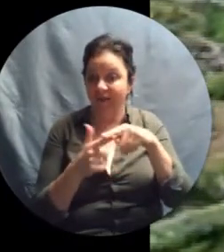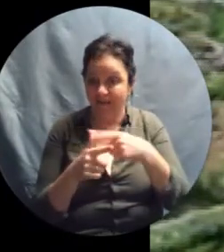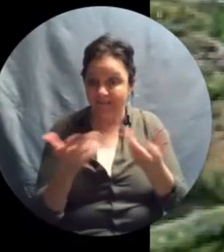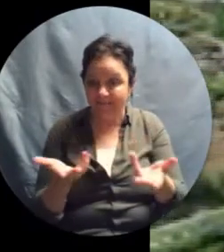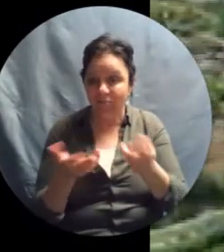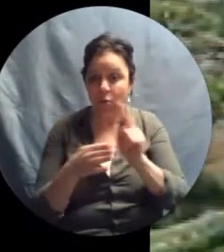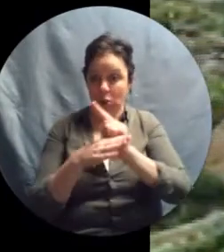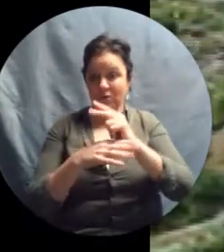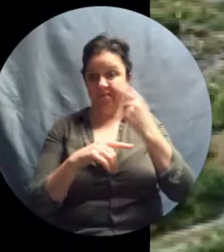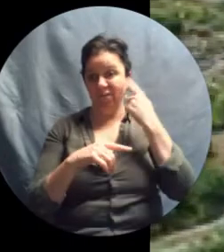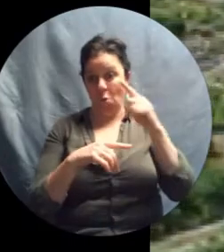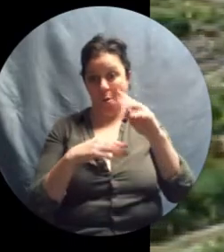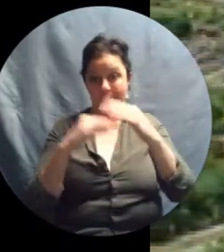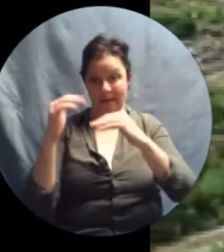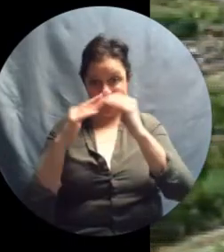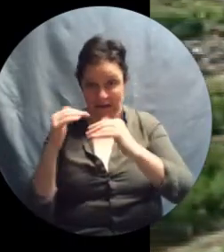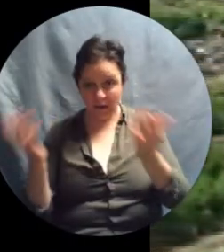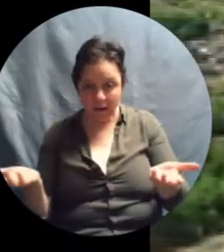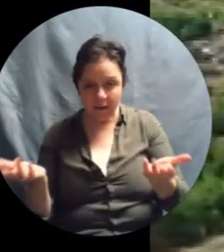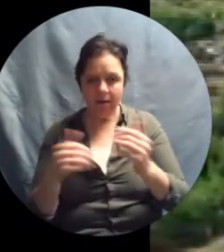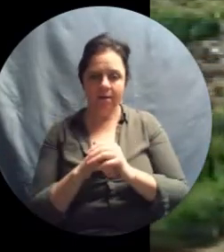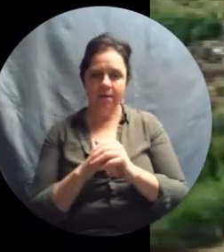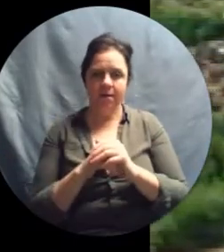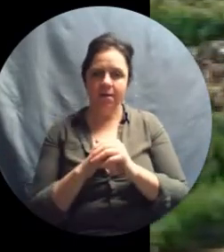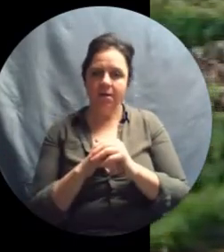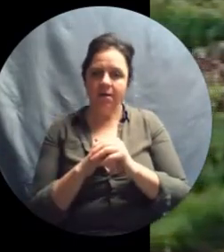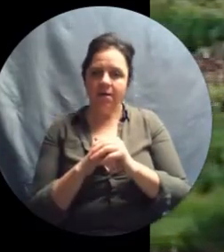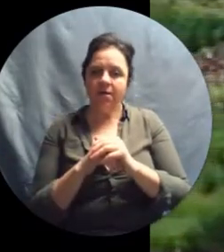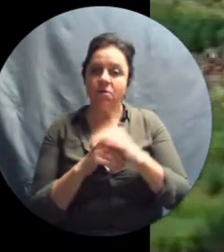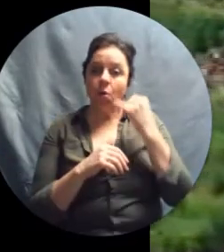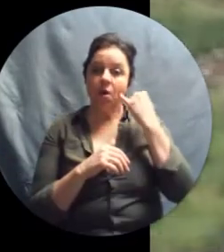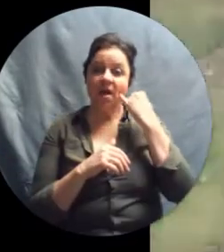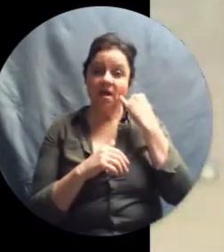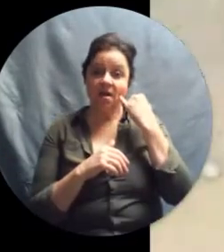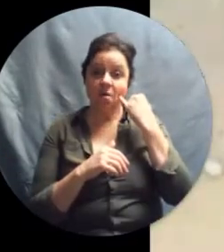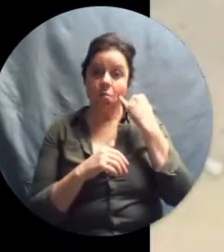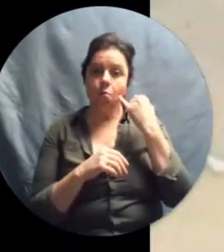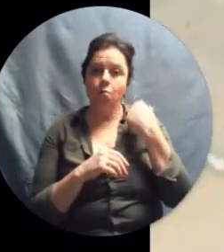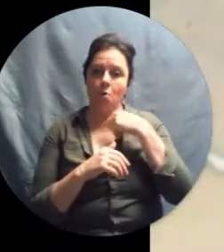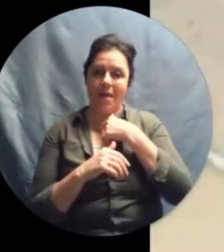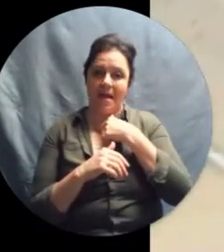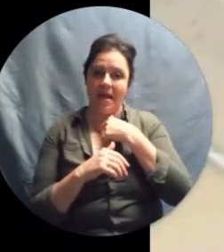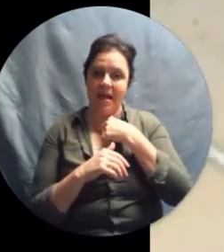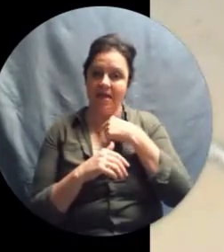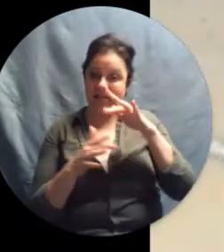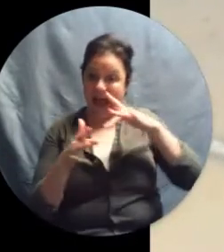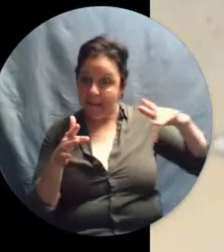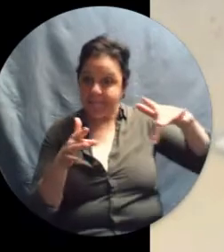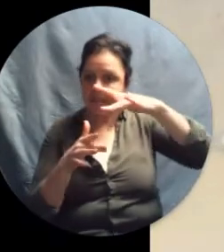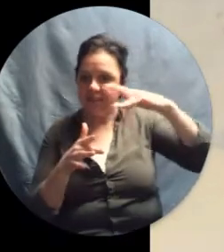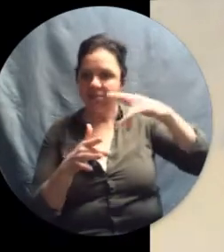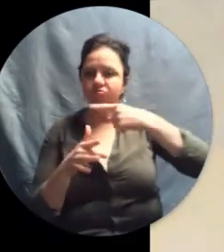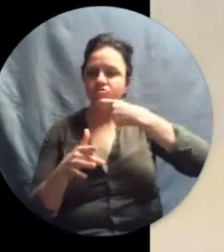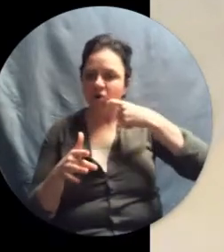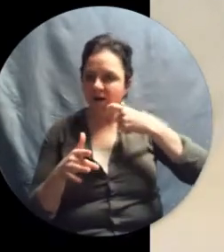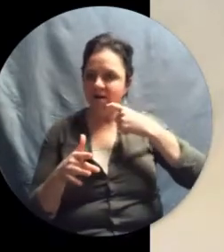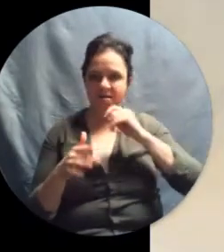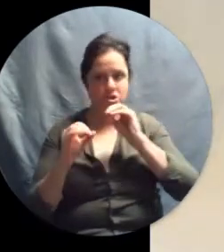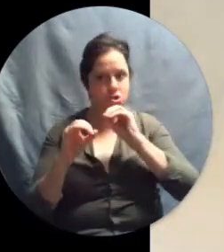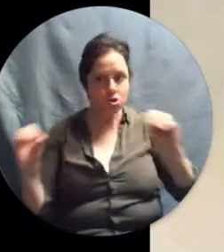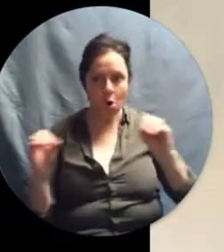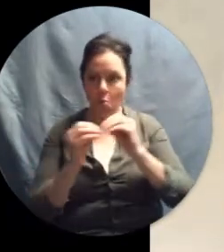wasn't a wetland, this is a prime area to build whatever the case may be. So once we drain that wetland, it's no longer a wetland. It's no longer